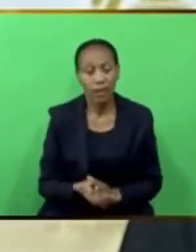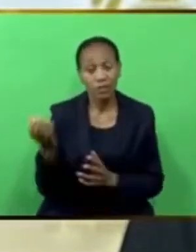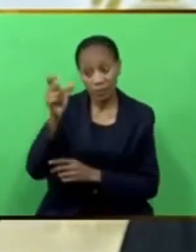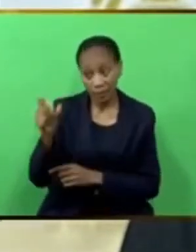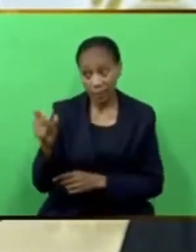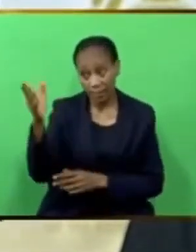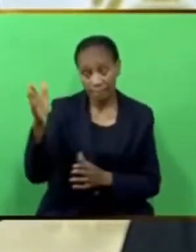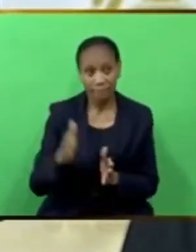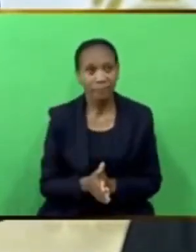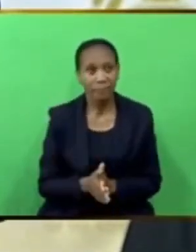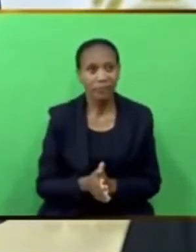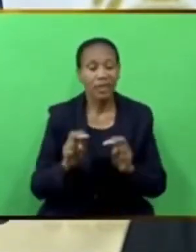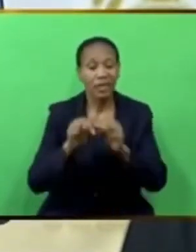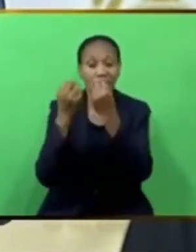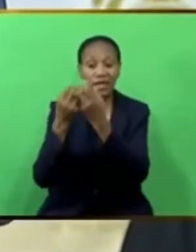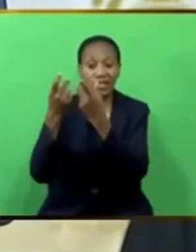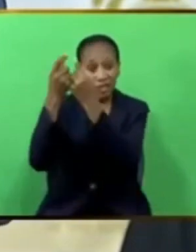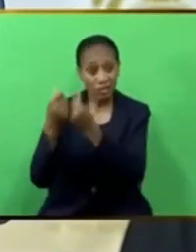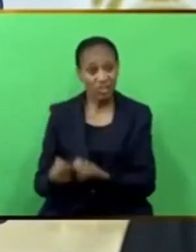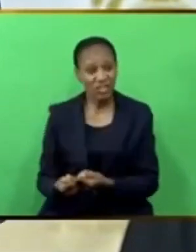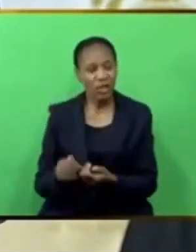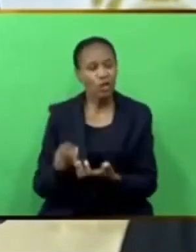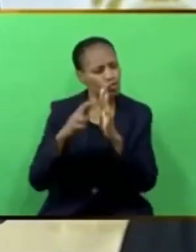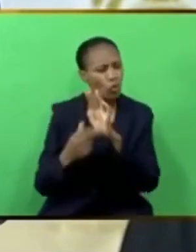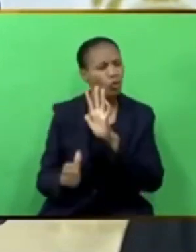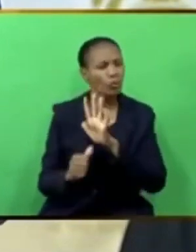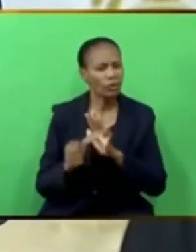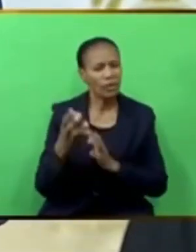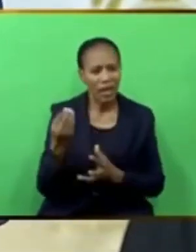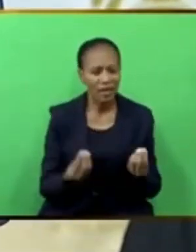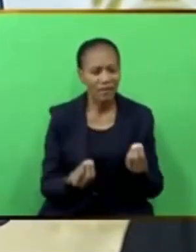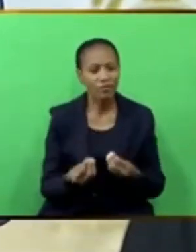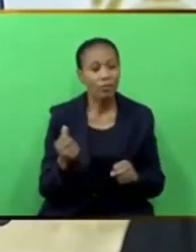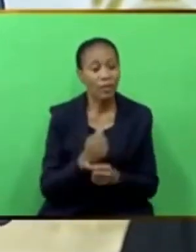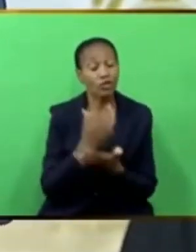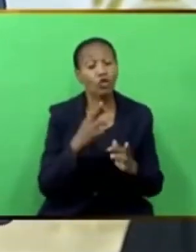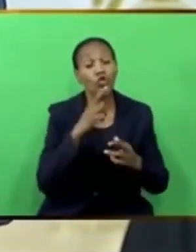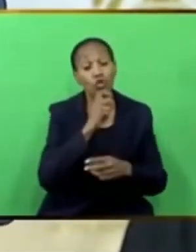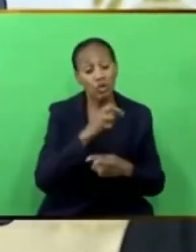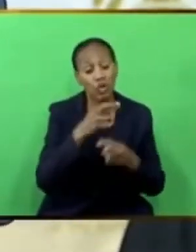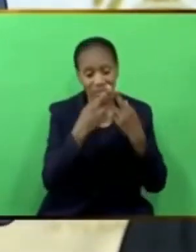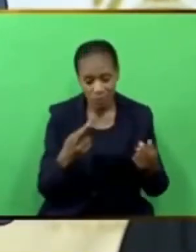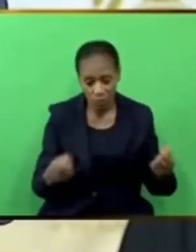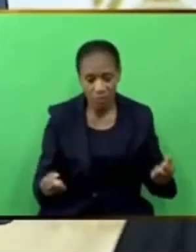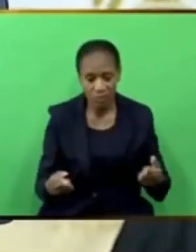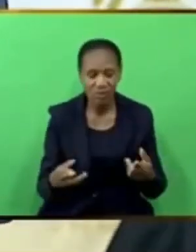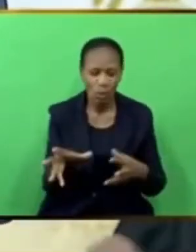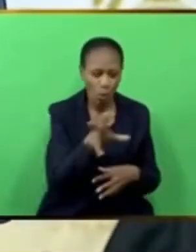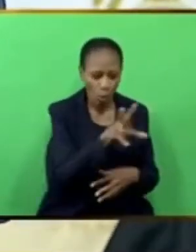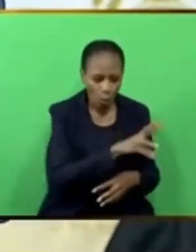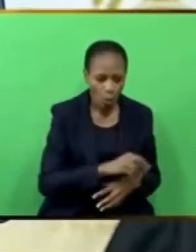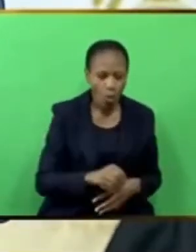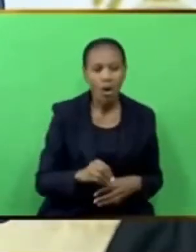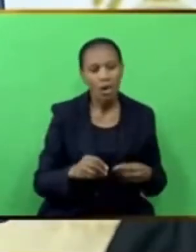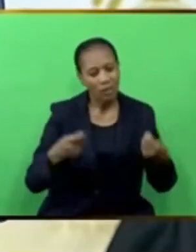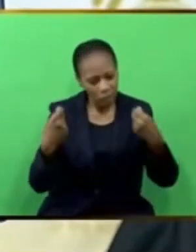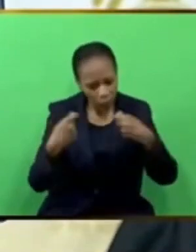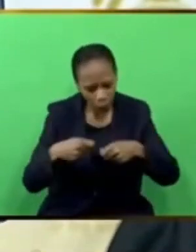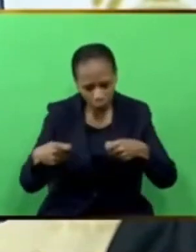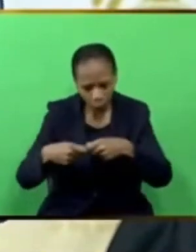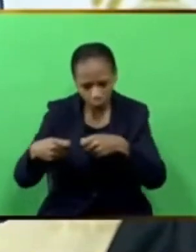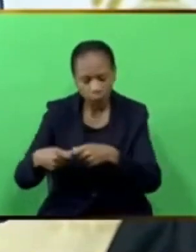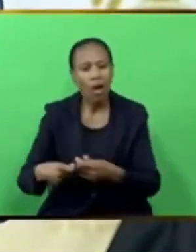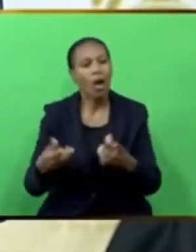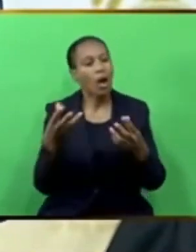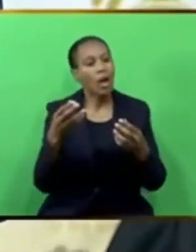Speaker, the National Treasury plays a crucial role in mobilizing resources, designing incentives, and influencing